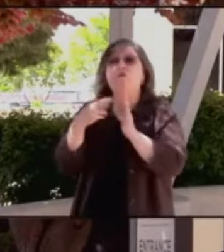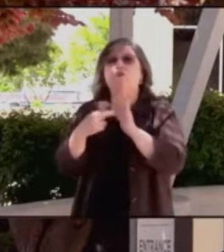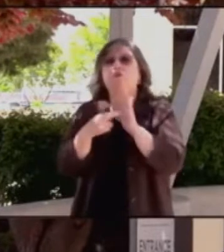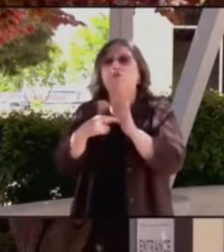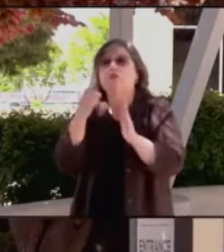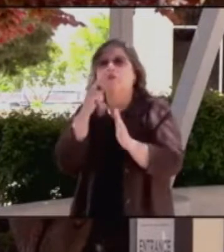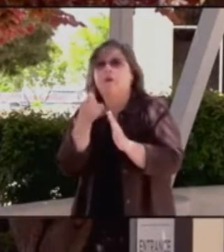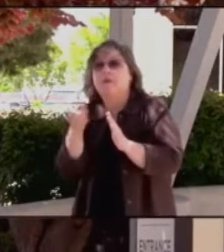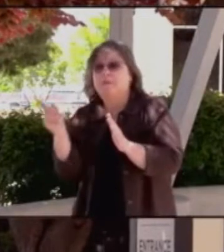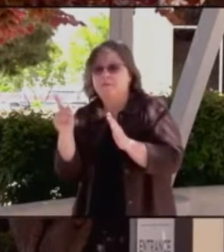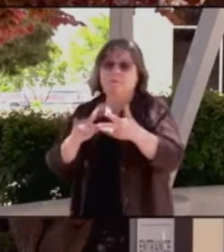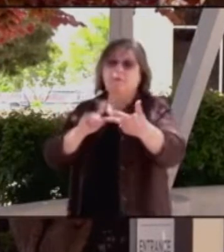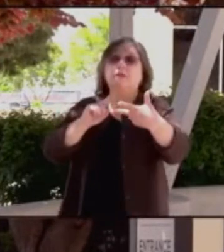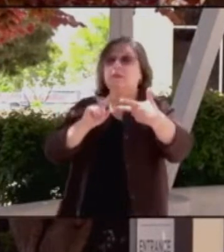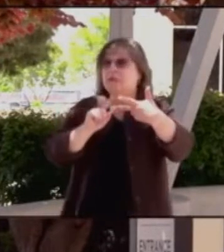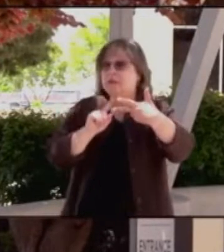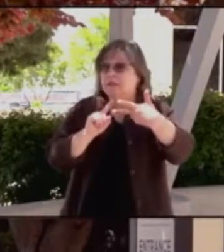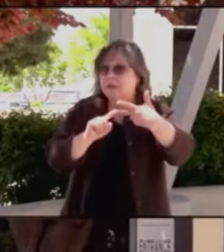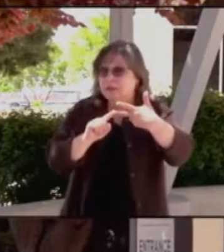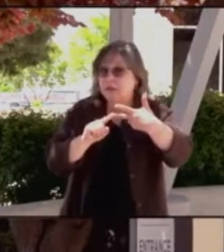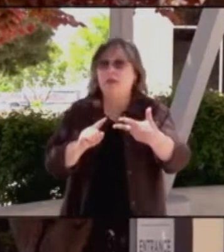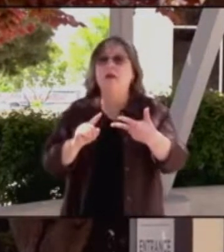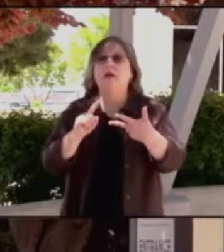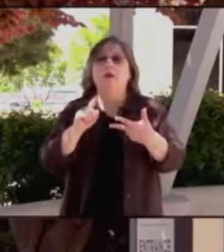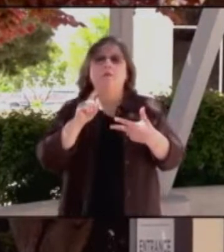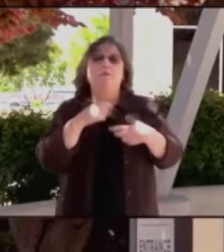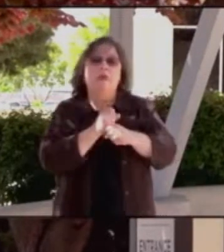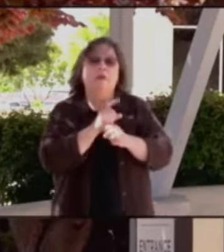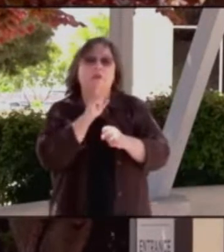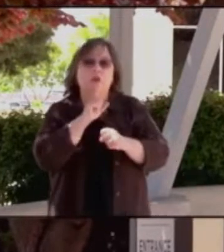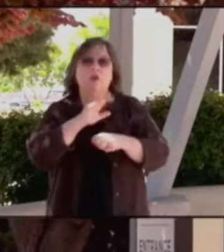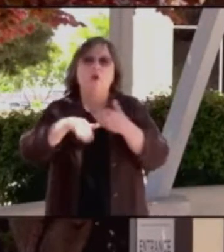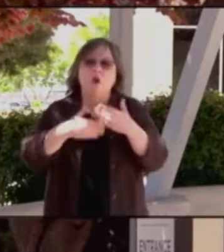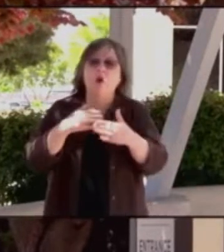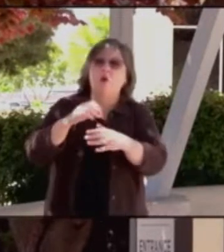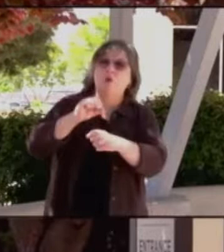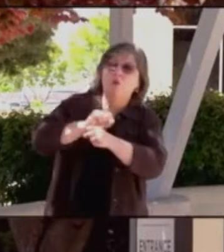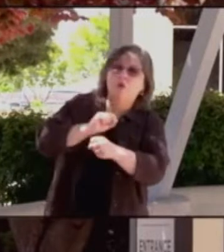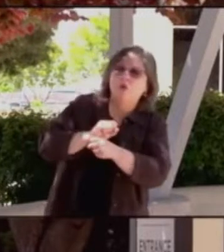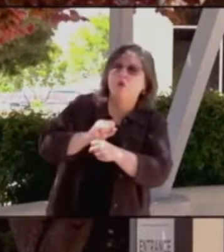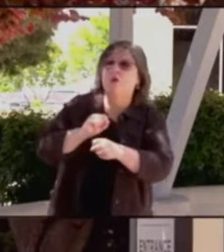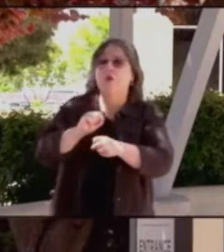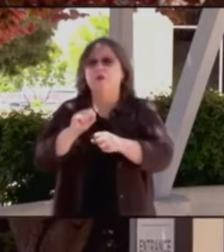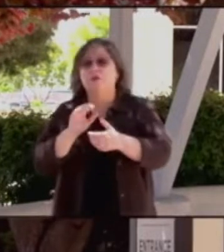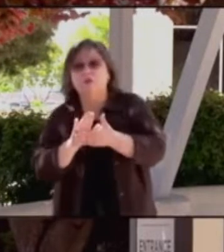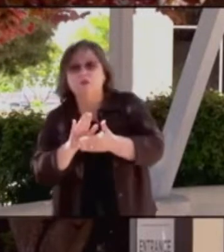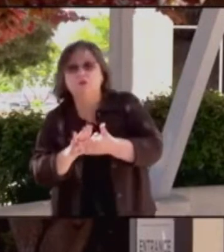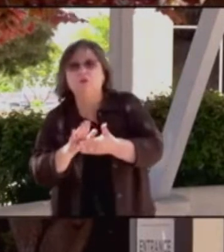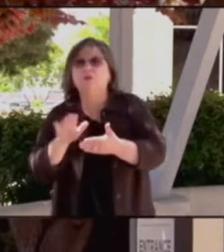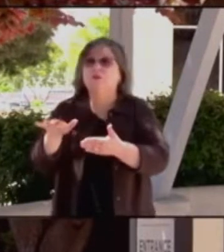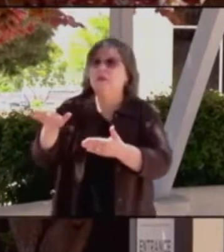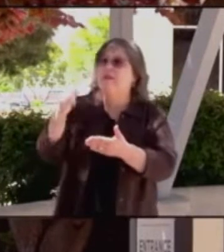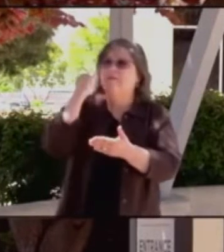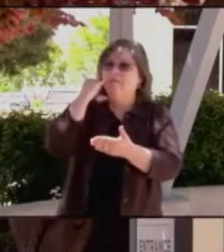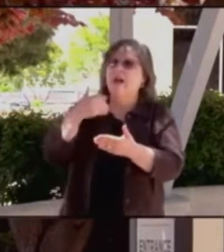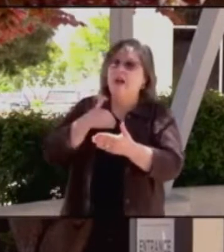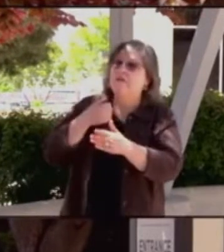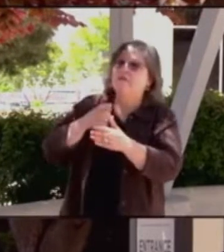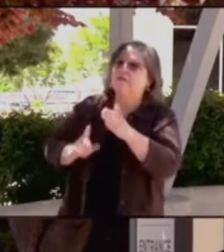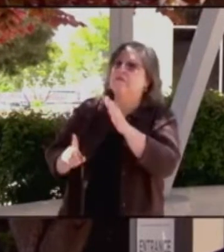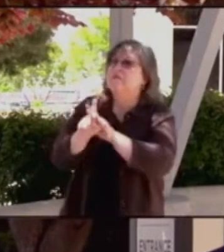it continues to require that workplaces and schools report to us when they have a COVID case. And that's it.